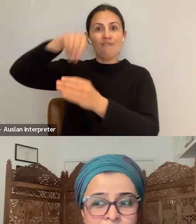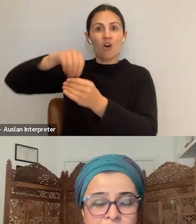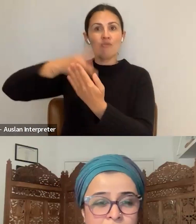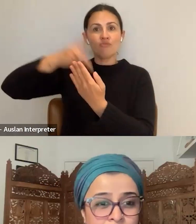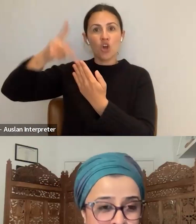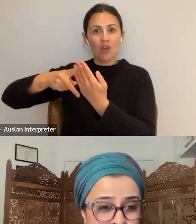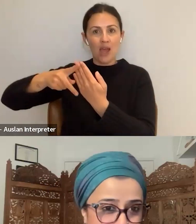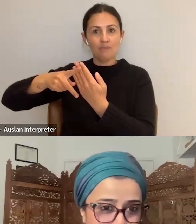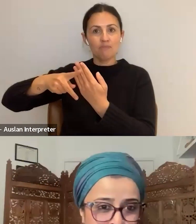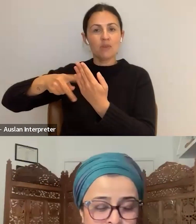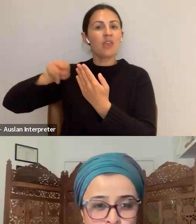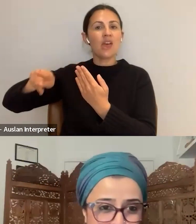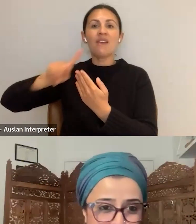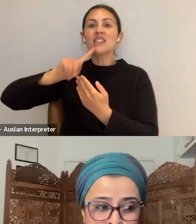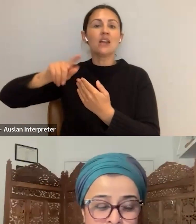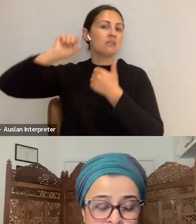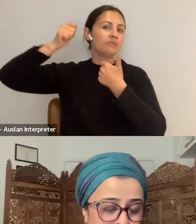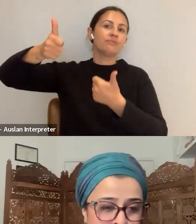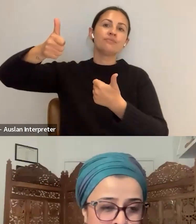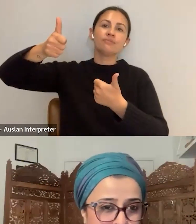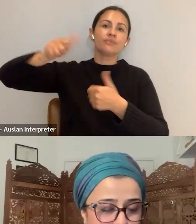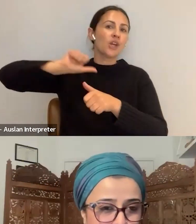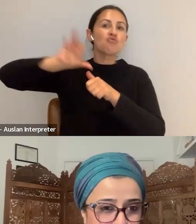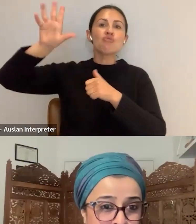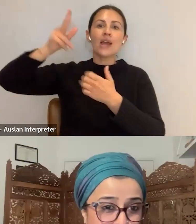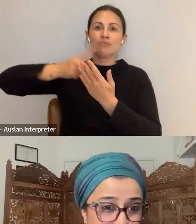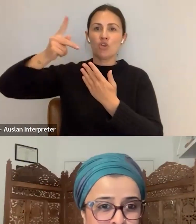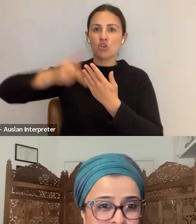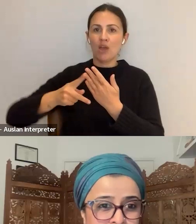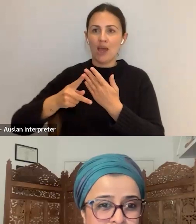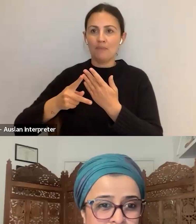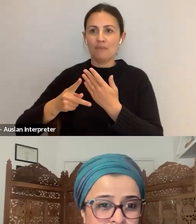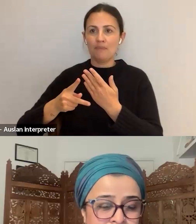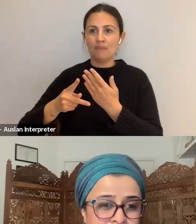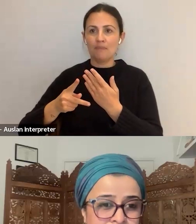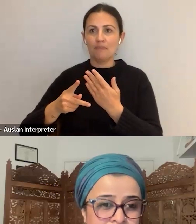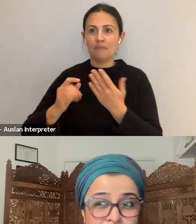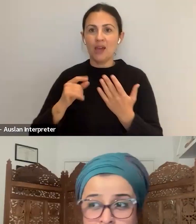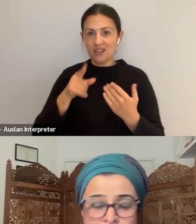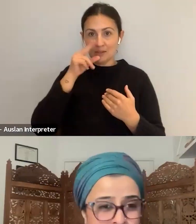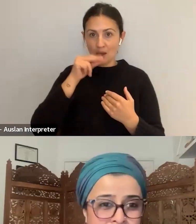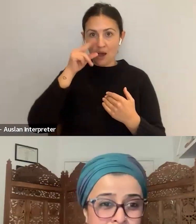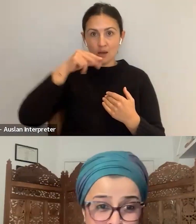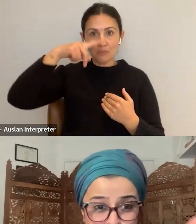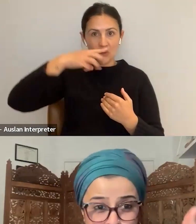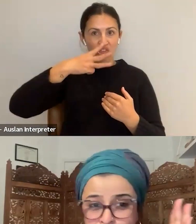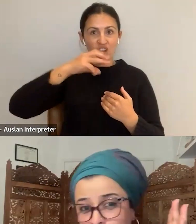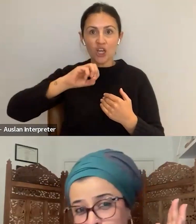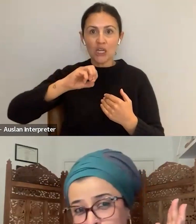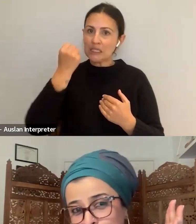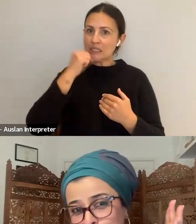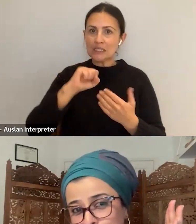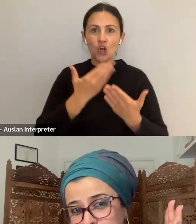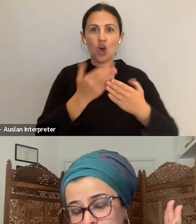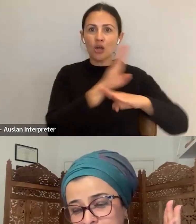said, if I had not known about that, I wouldn't have got on, and I don't think I'd be in the board now in my 30s. And and they're the only person